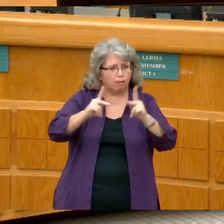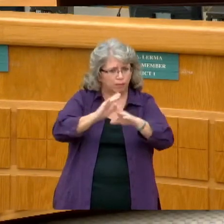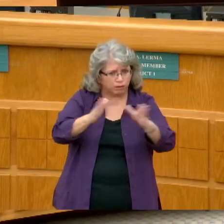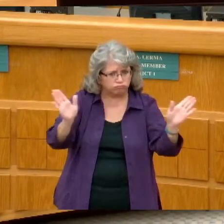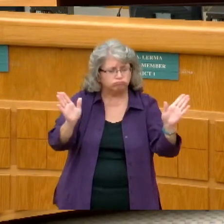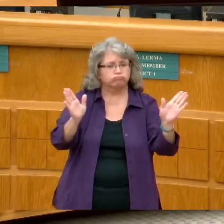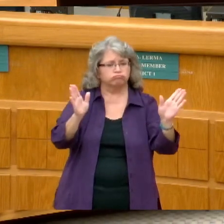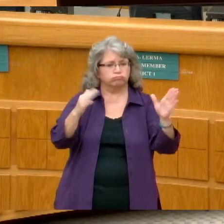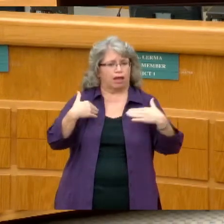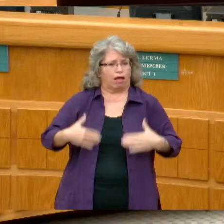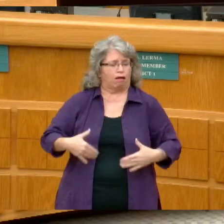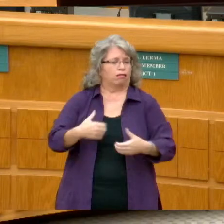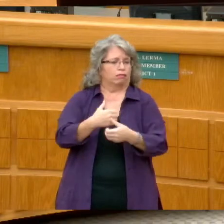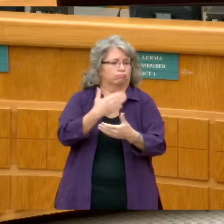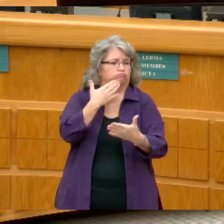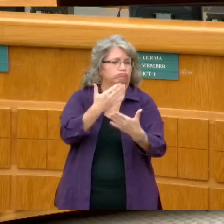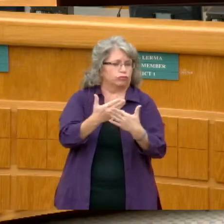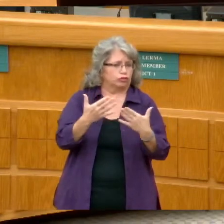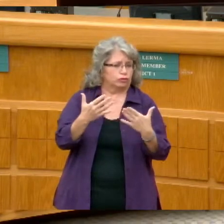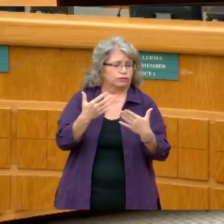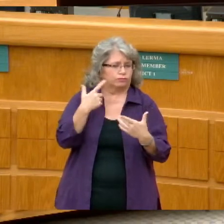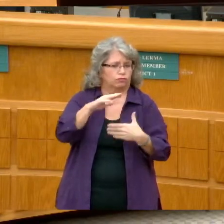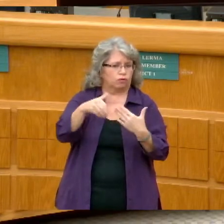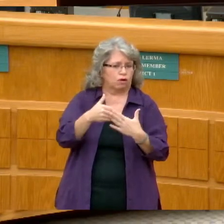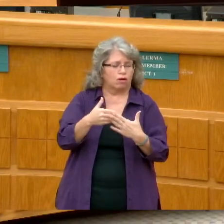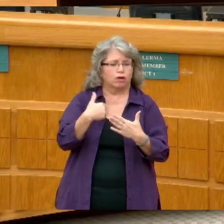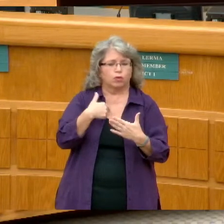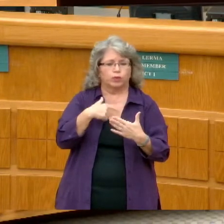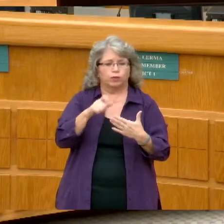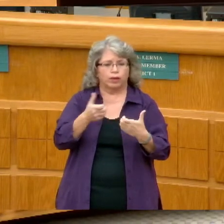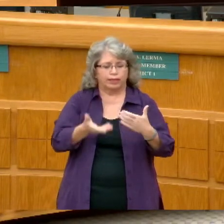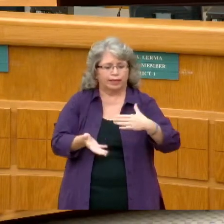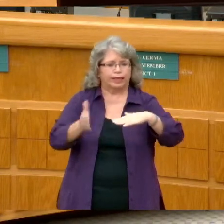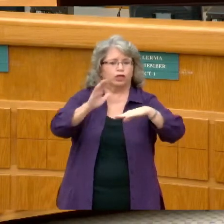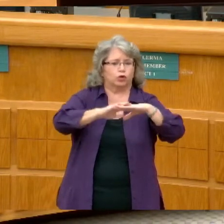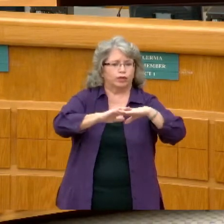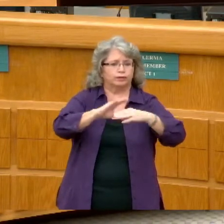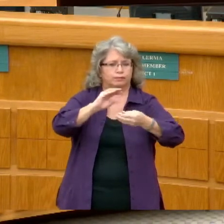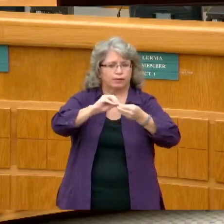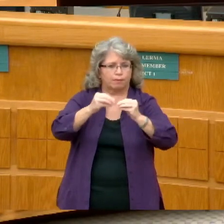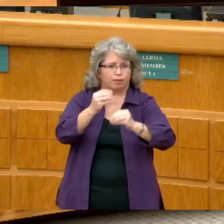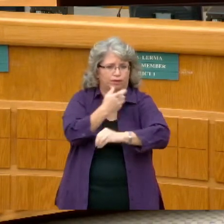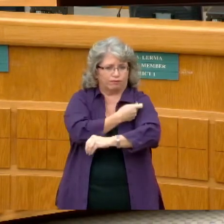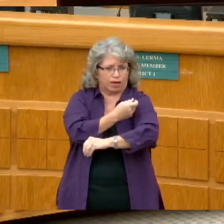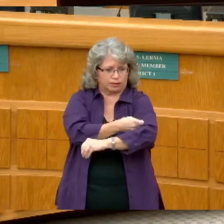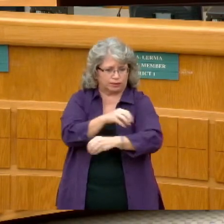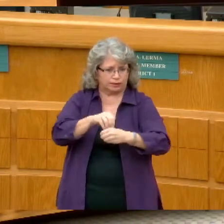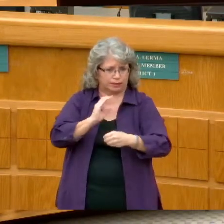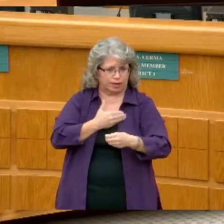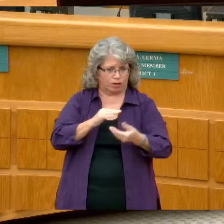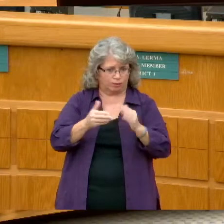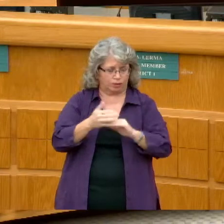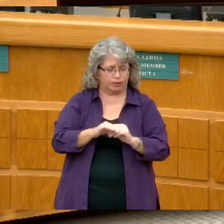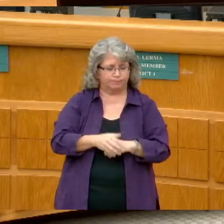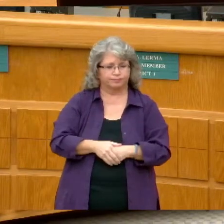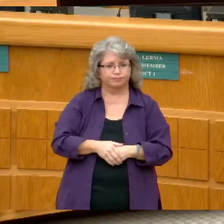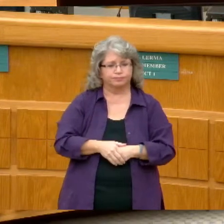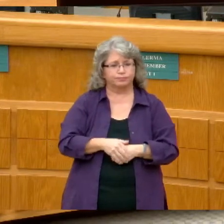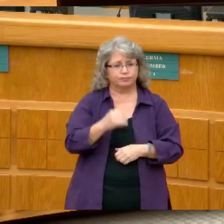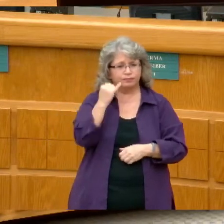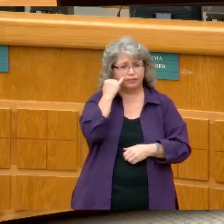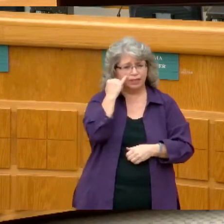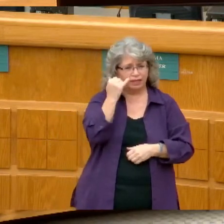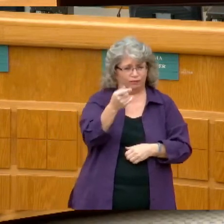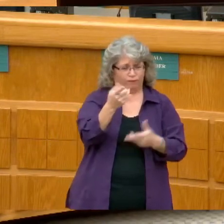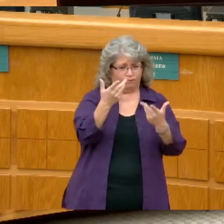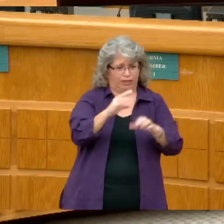by increasing vaccination rates in the community. If you were vaccinated over 5 months ago, it's time to get your